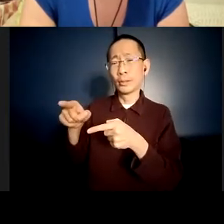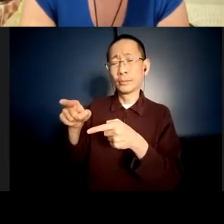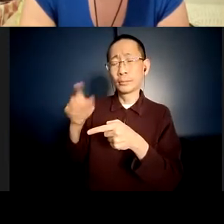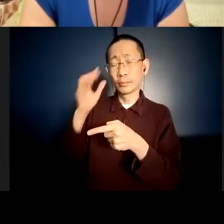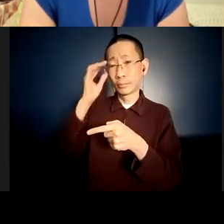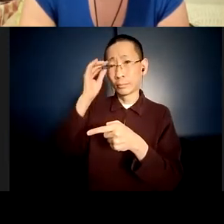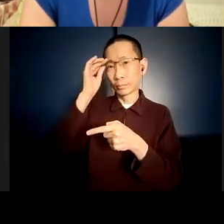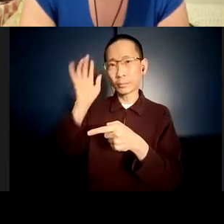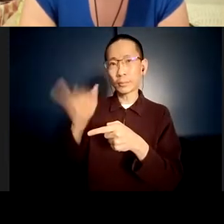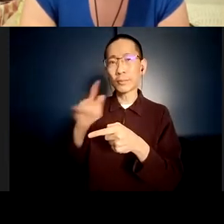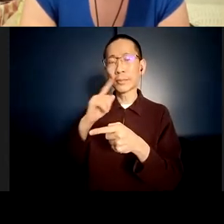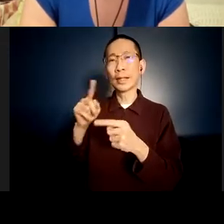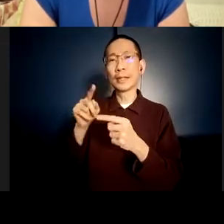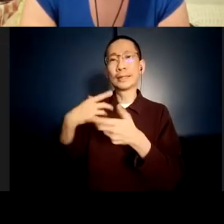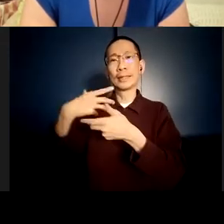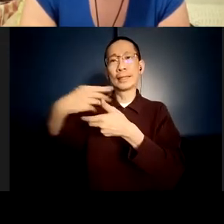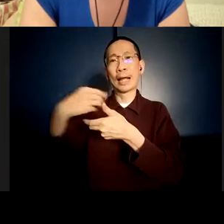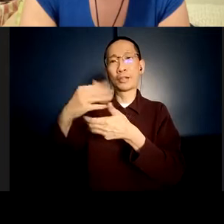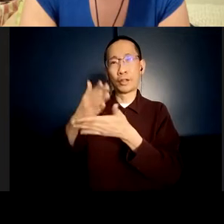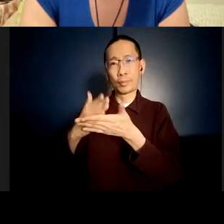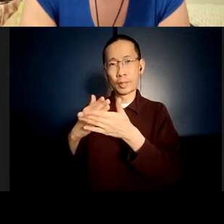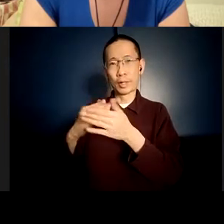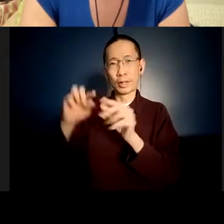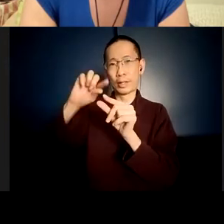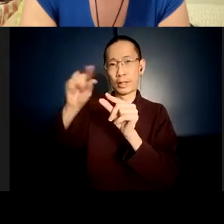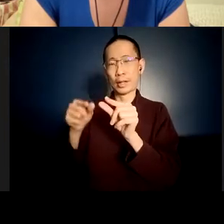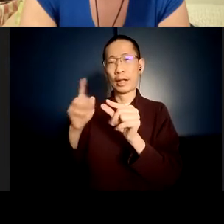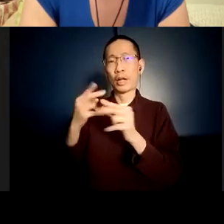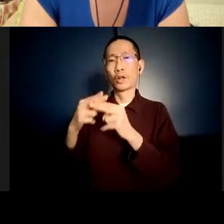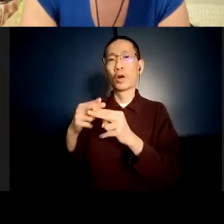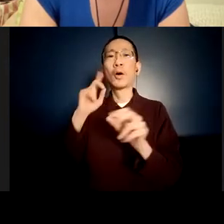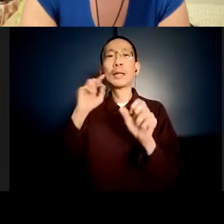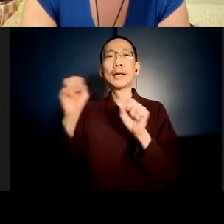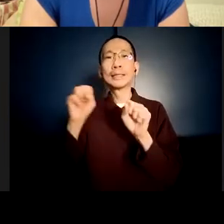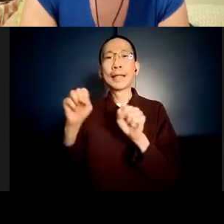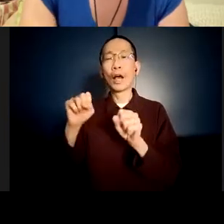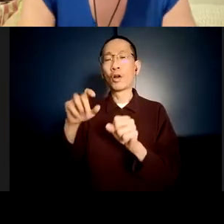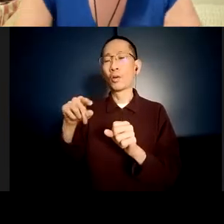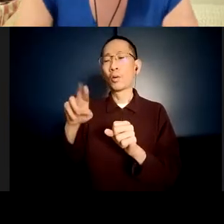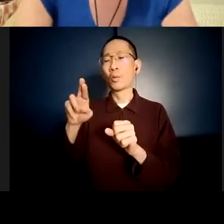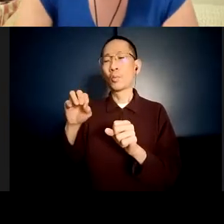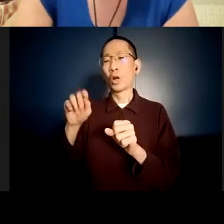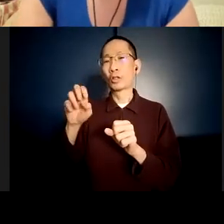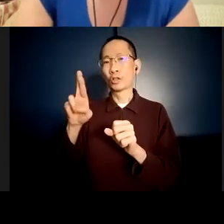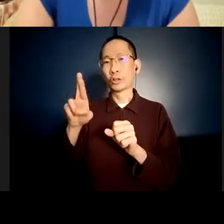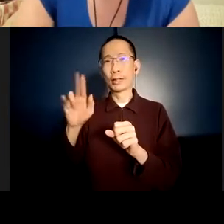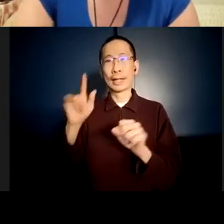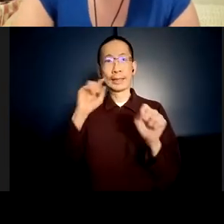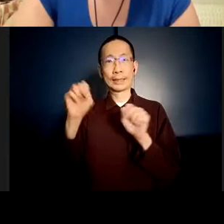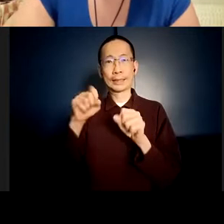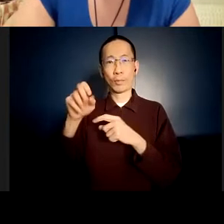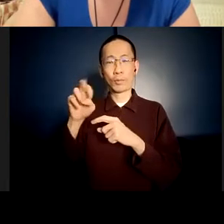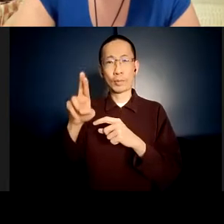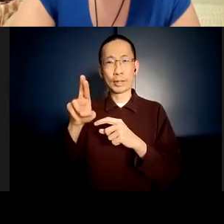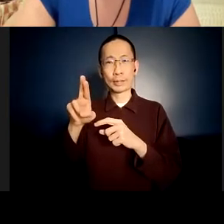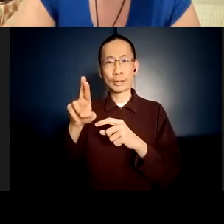this is the external part of the cochlear implant. It's called a sound processor. The sound processor sits on